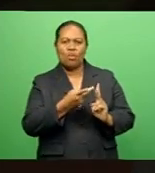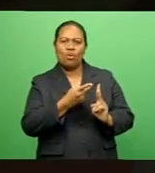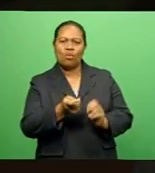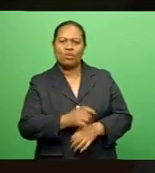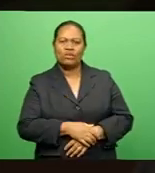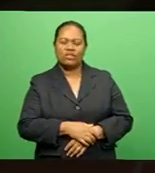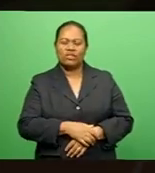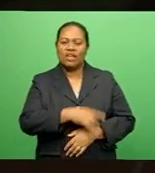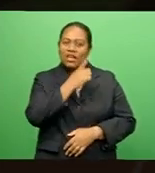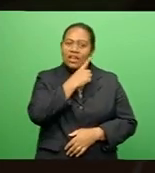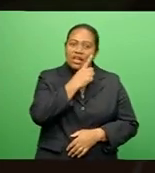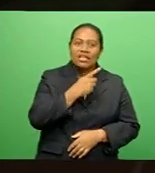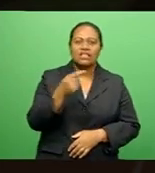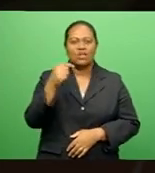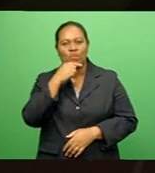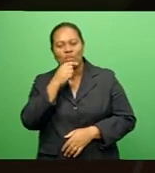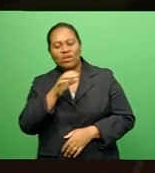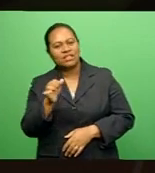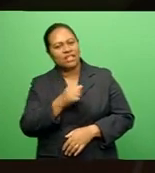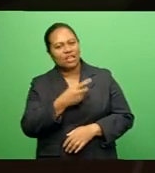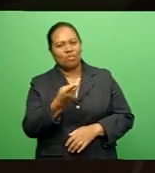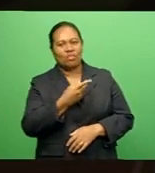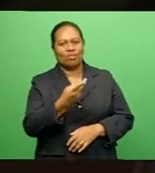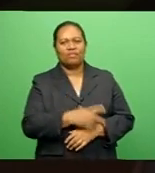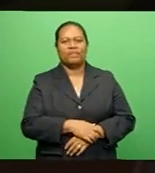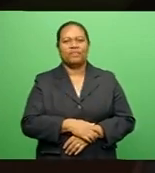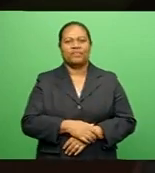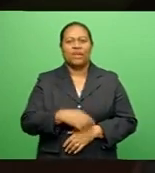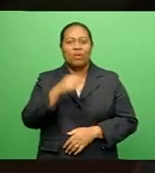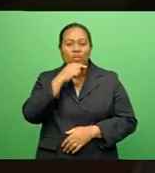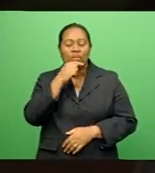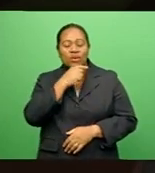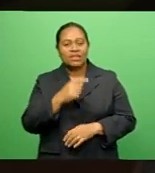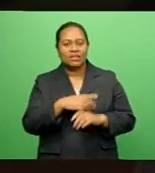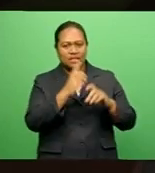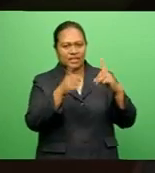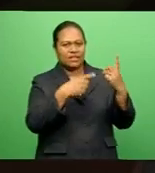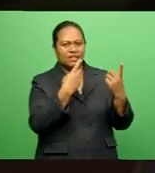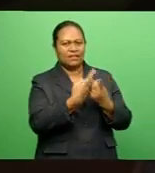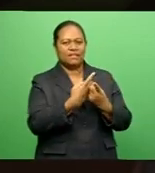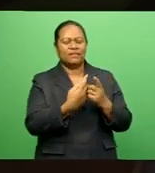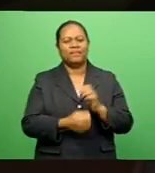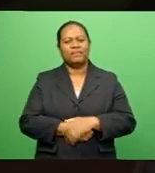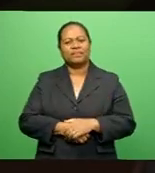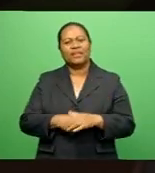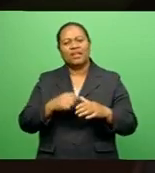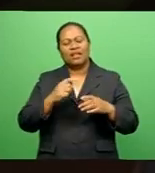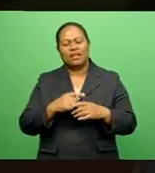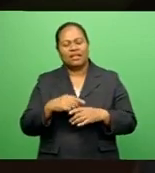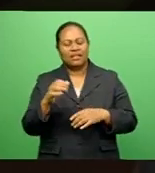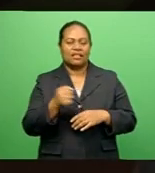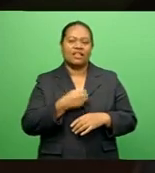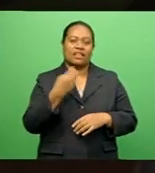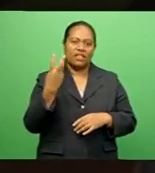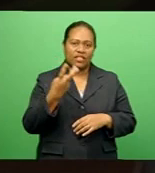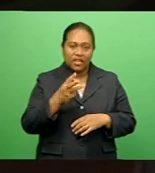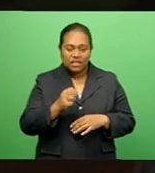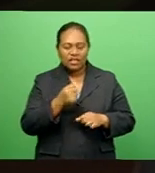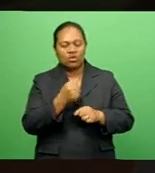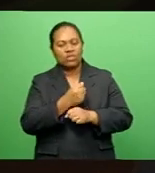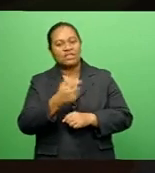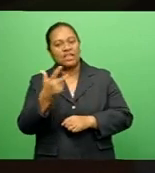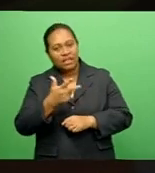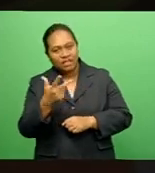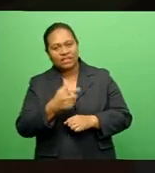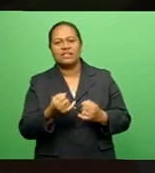and the girls division. Looking at the medal tally in the boys division, Xavier College bagged a total of 30 gold, 18